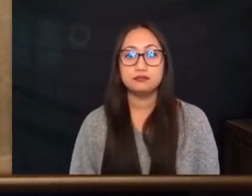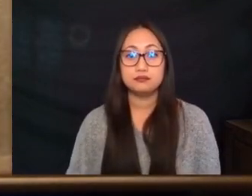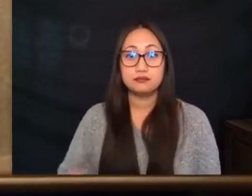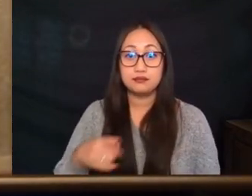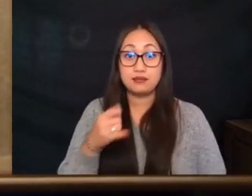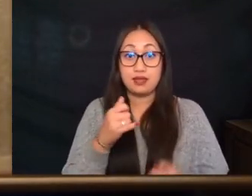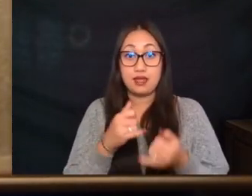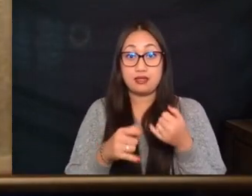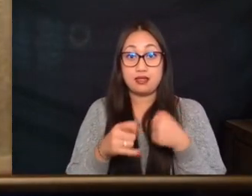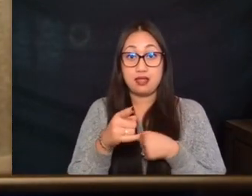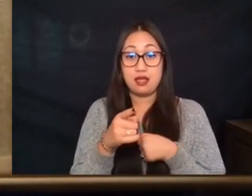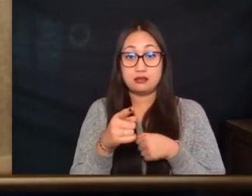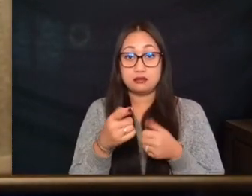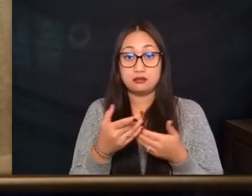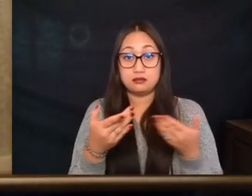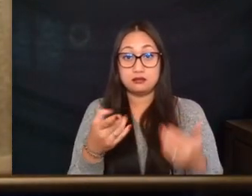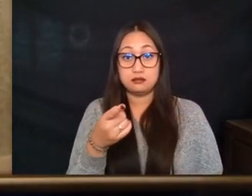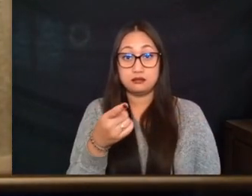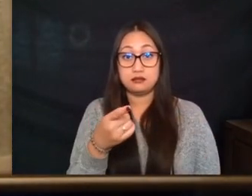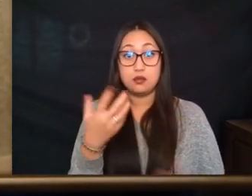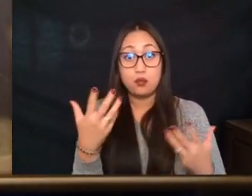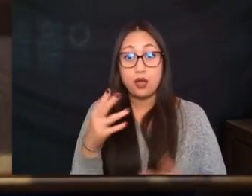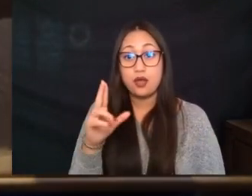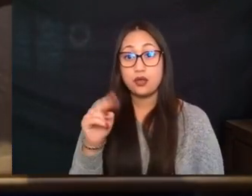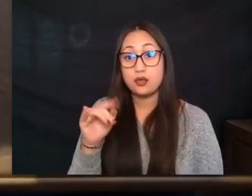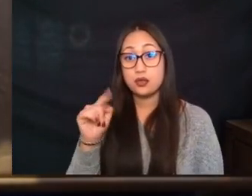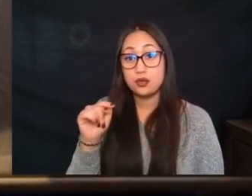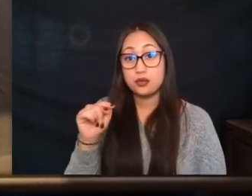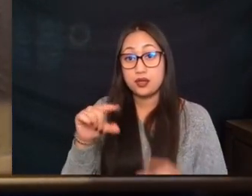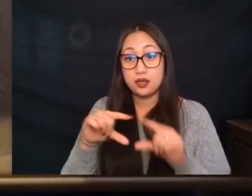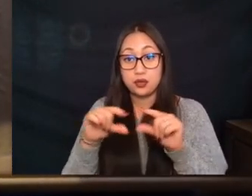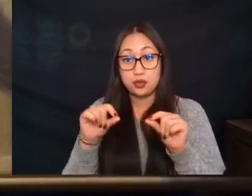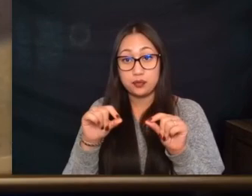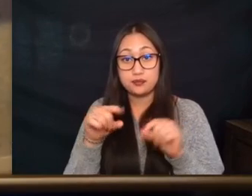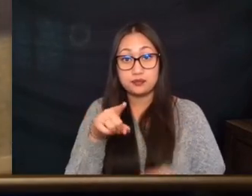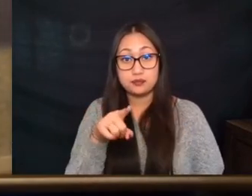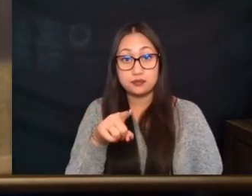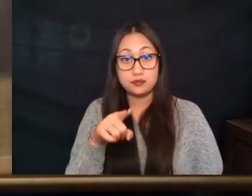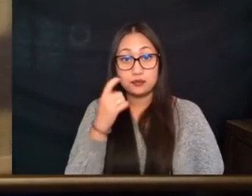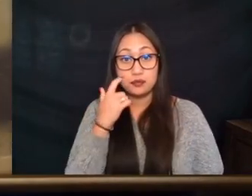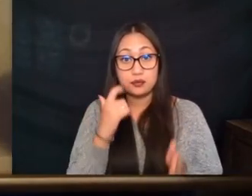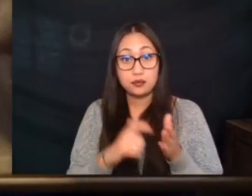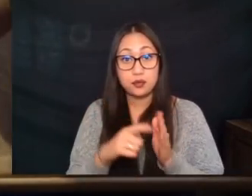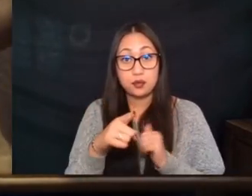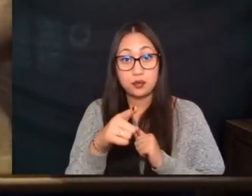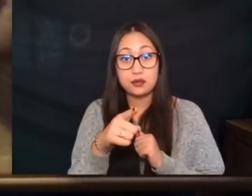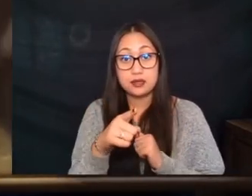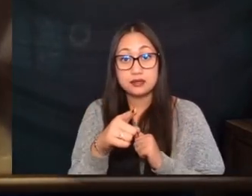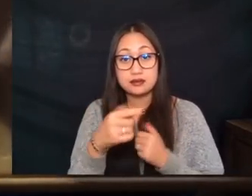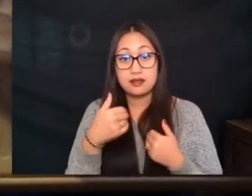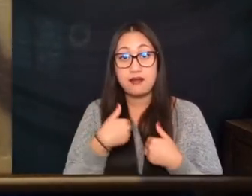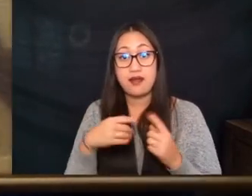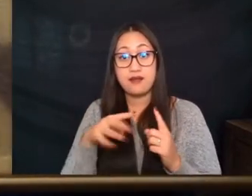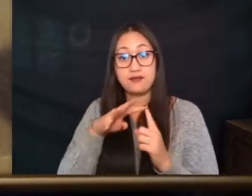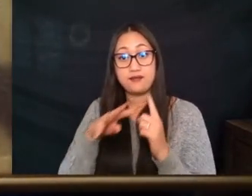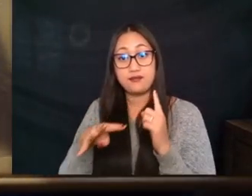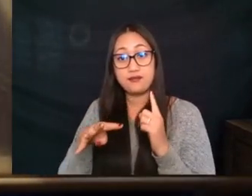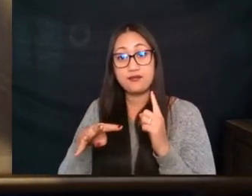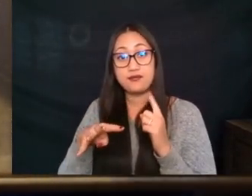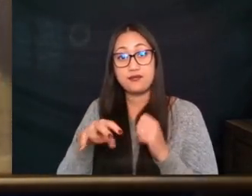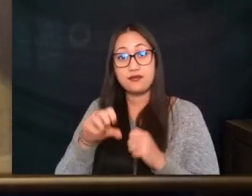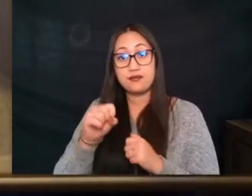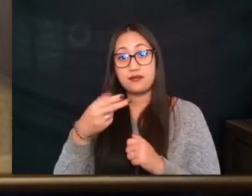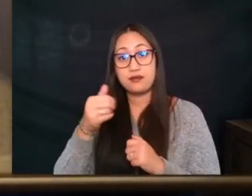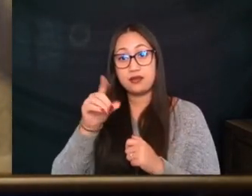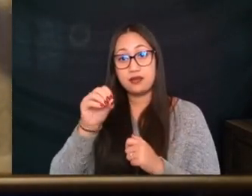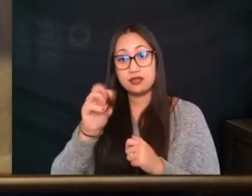The last object we're going to use are unit cubes. Now you can already tell from the shadow in the background here that this